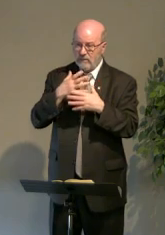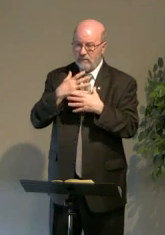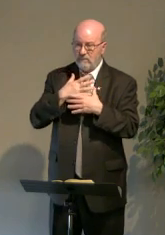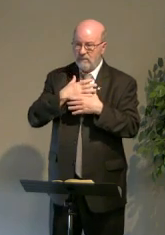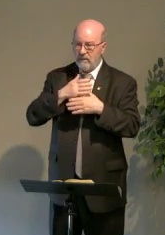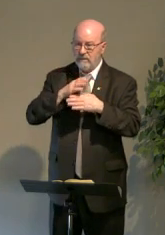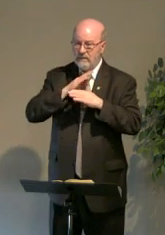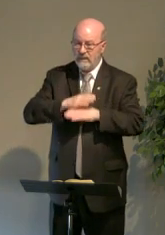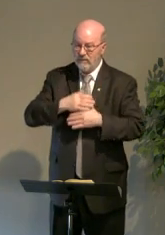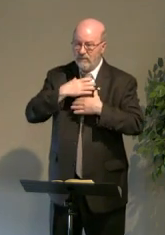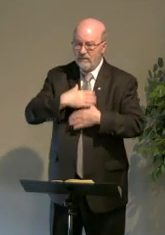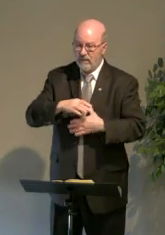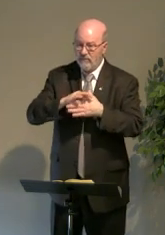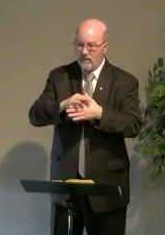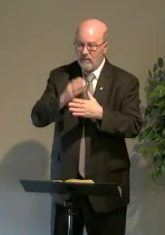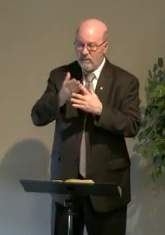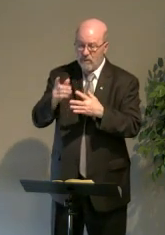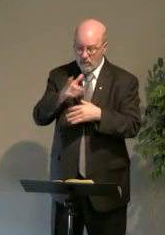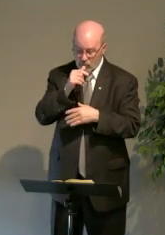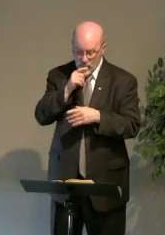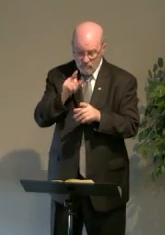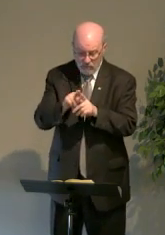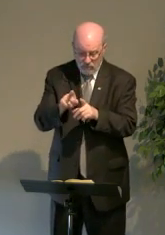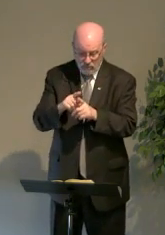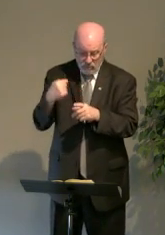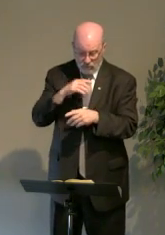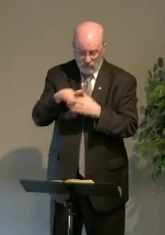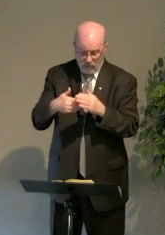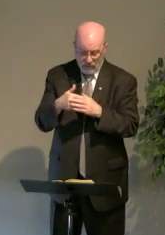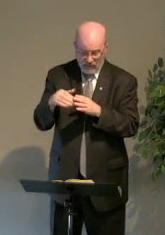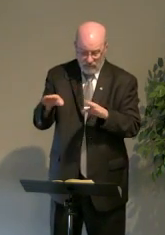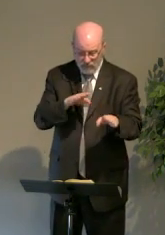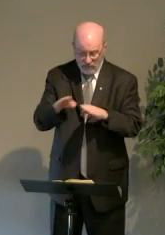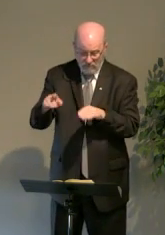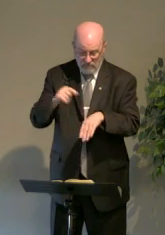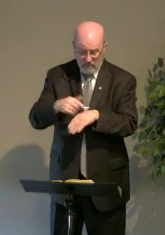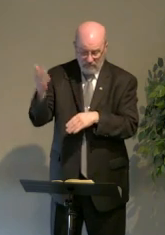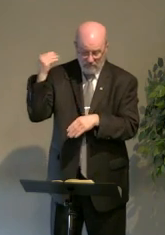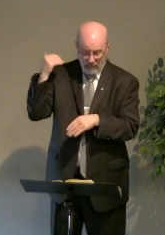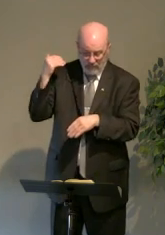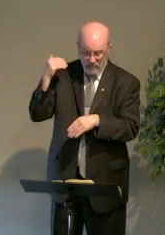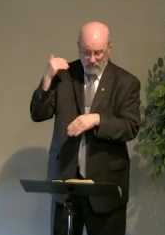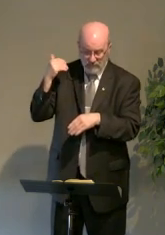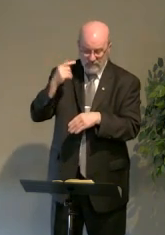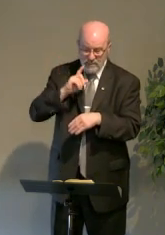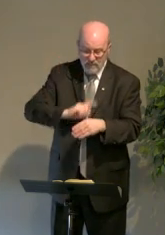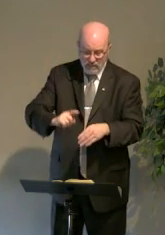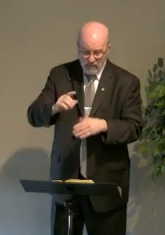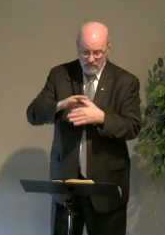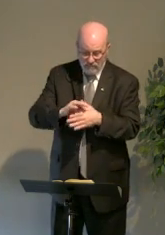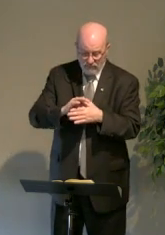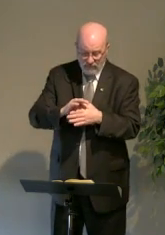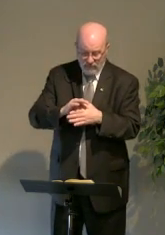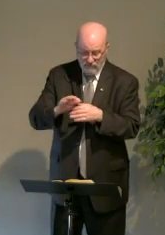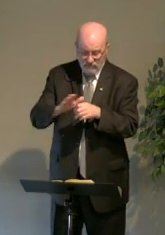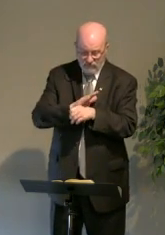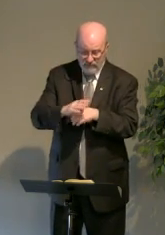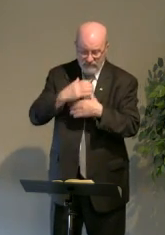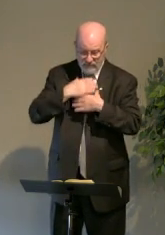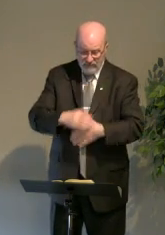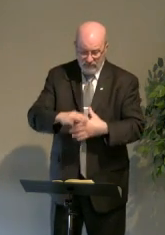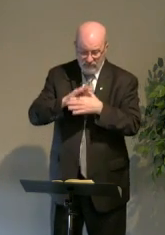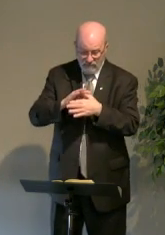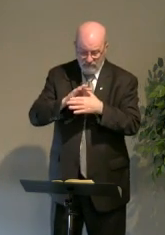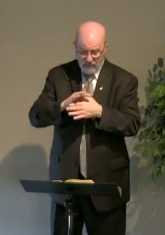the flesh. Verse 3, among whom also we all had our conversation in times past in the lust of the flesh, fulfilling the desires